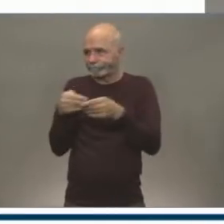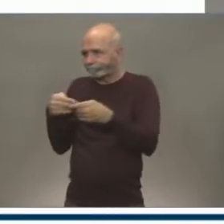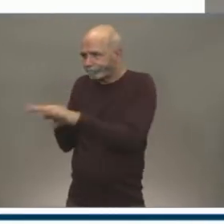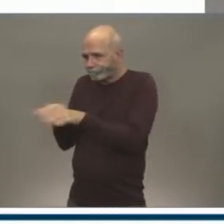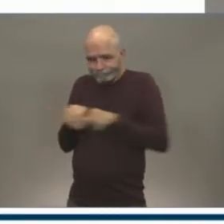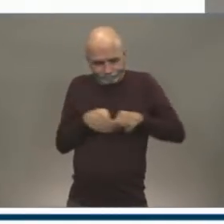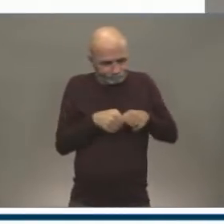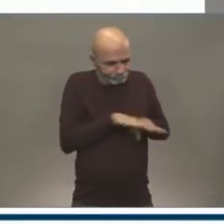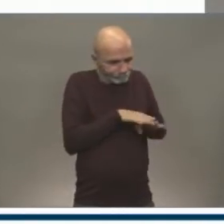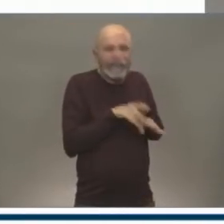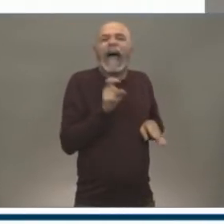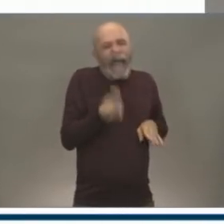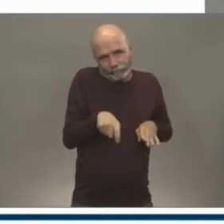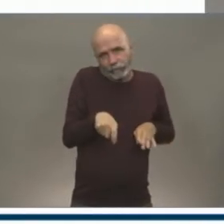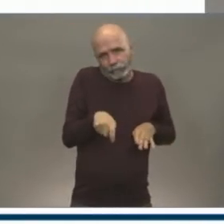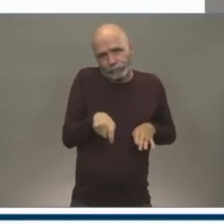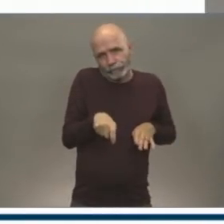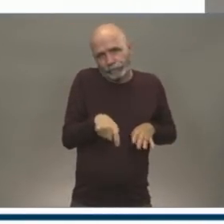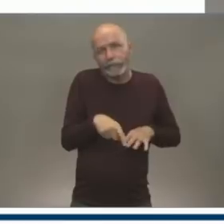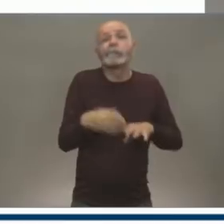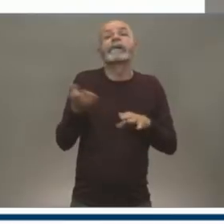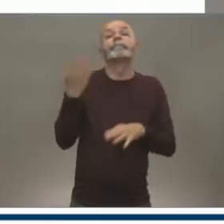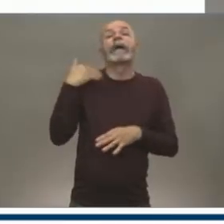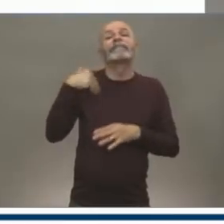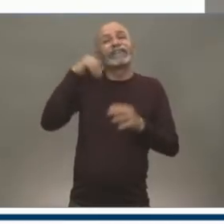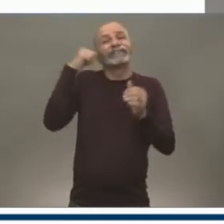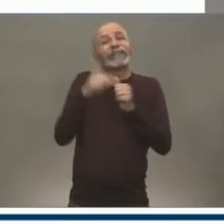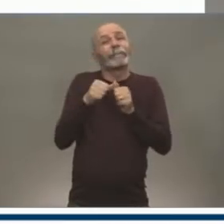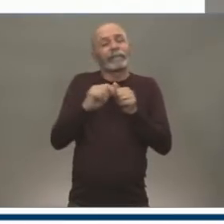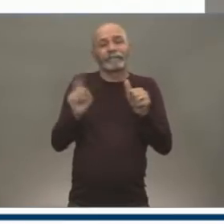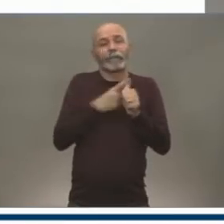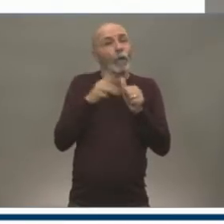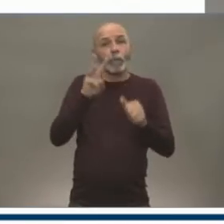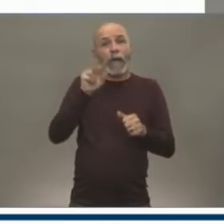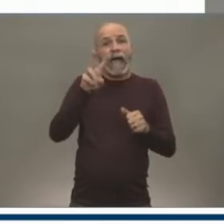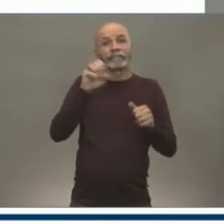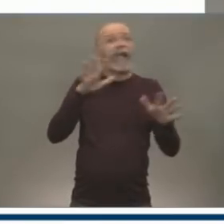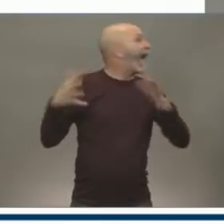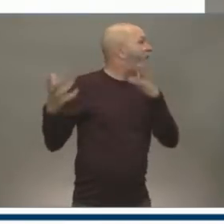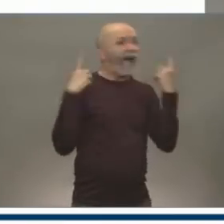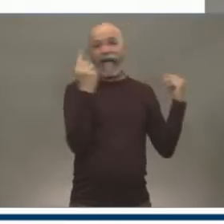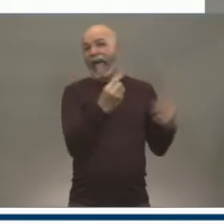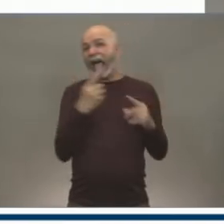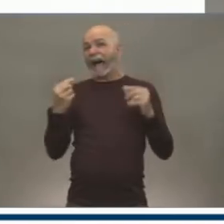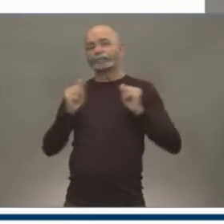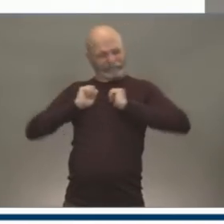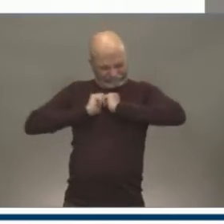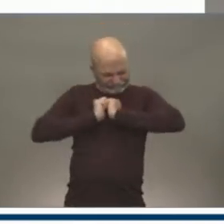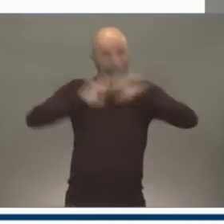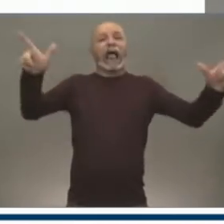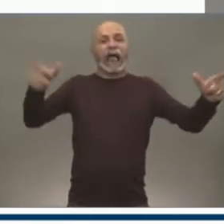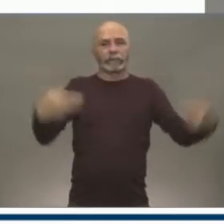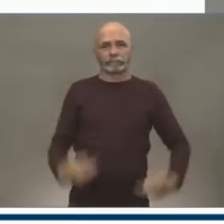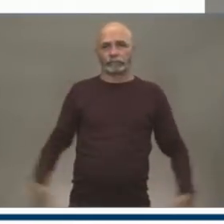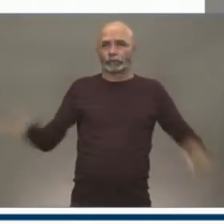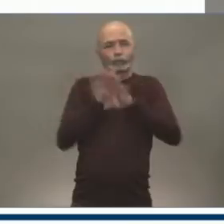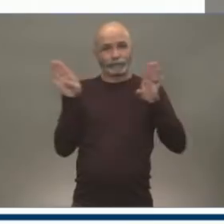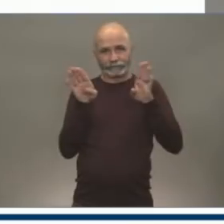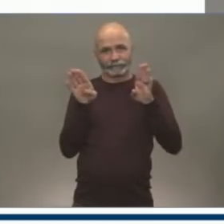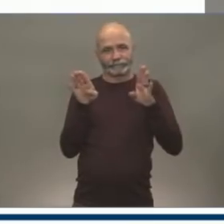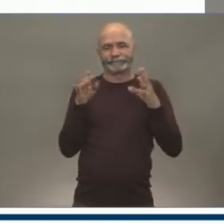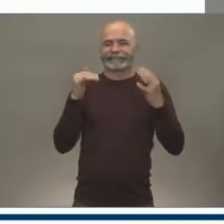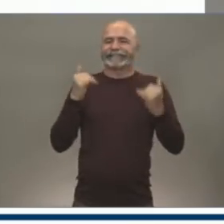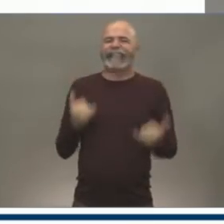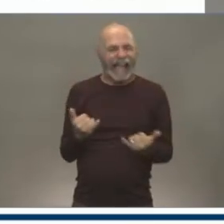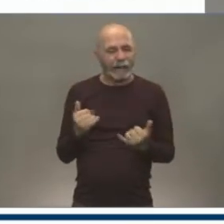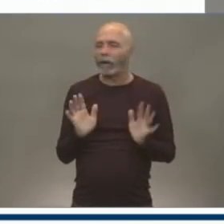Unlike in the first wave, we do have more time to think about and plan in advance how we deal with these situations, and we are prepared. We